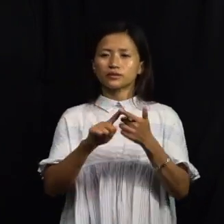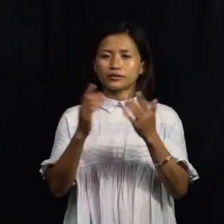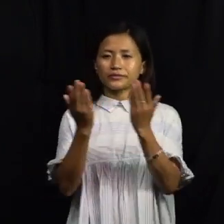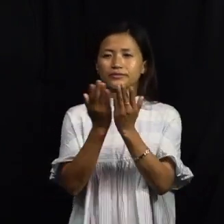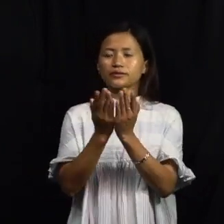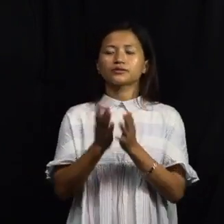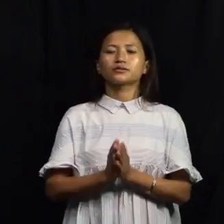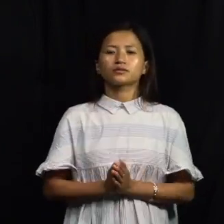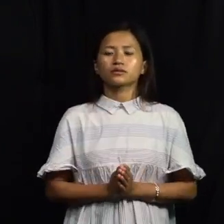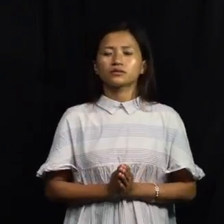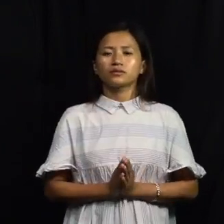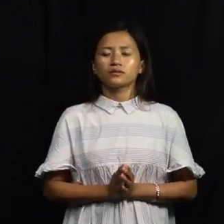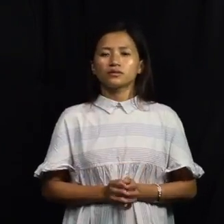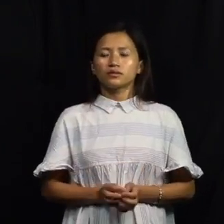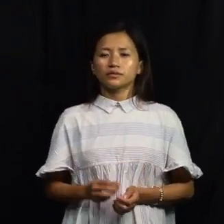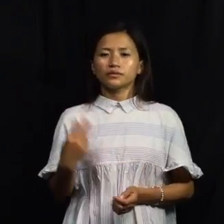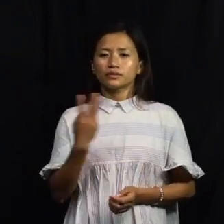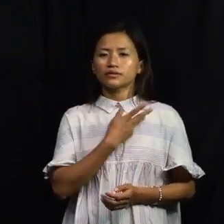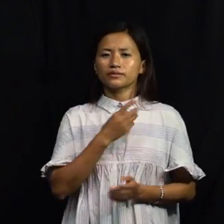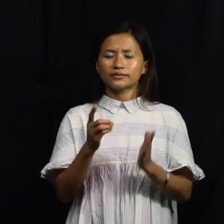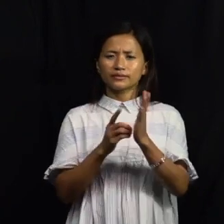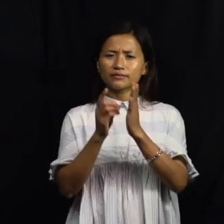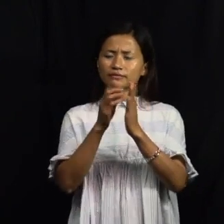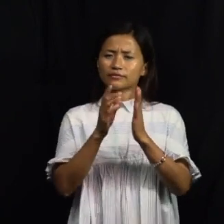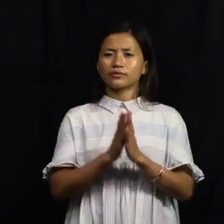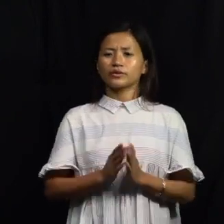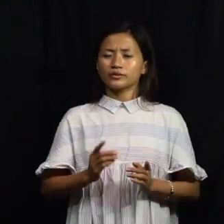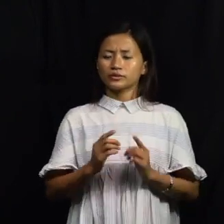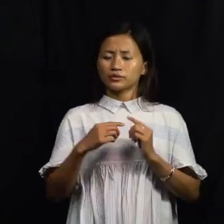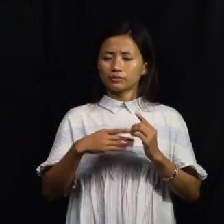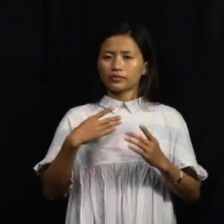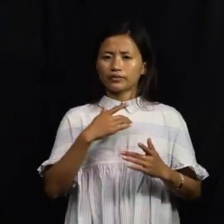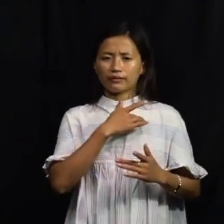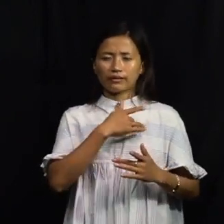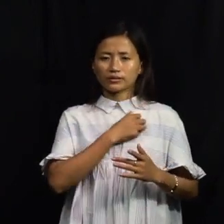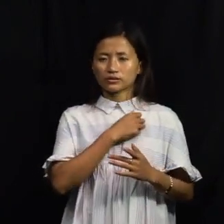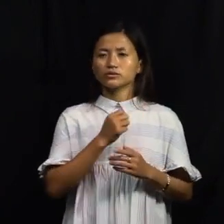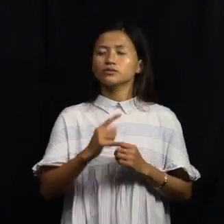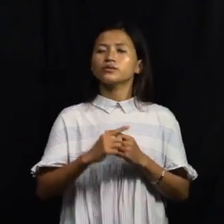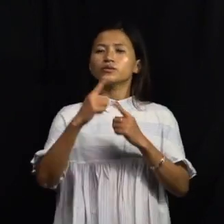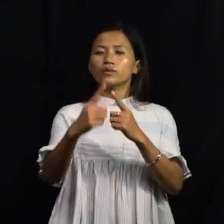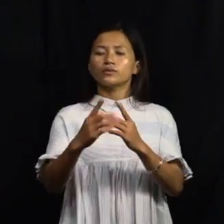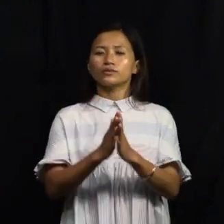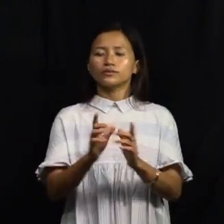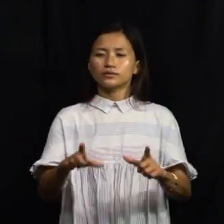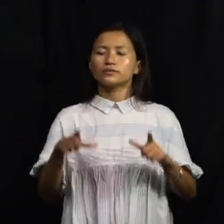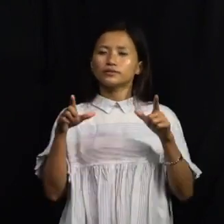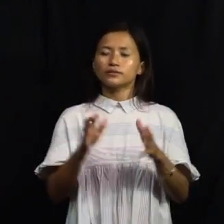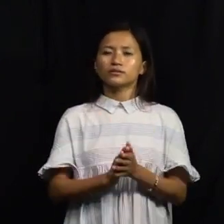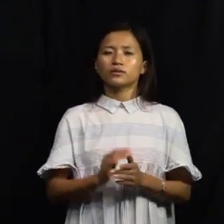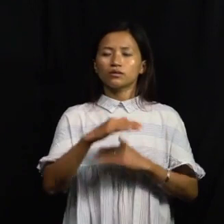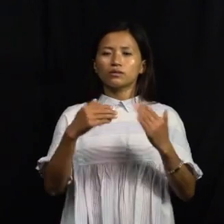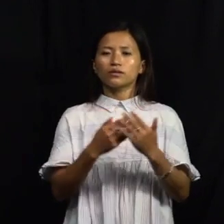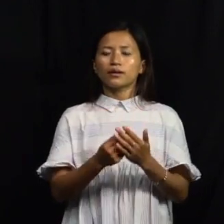education, right? And then we also develop a proper attitude towards life, isn't that? And then we all know